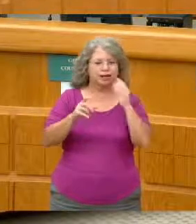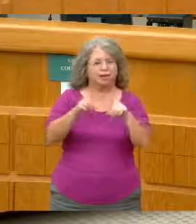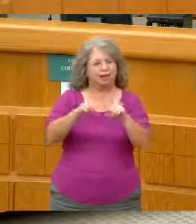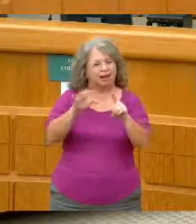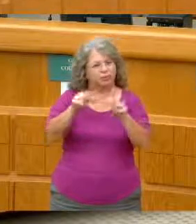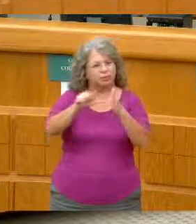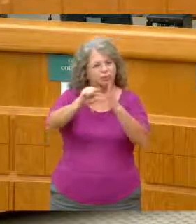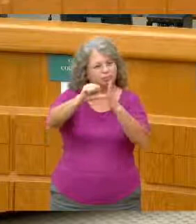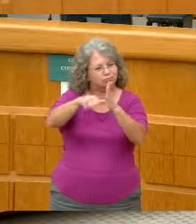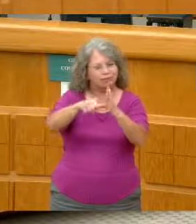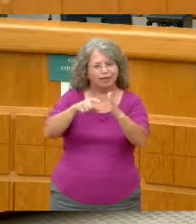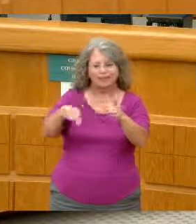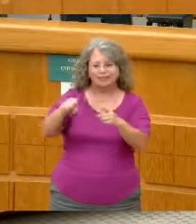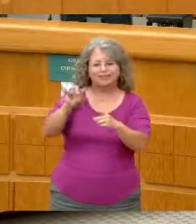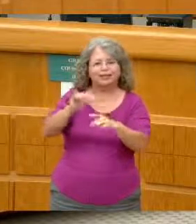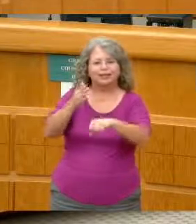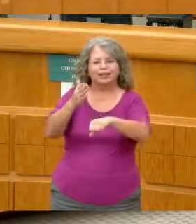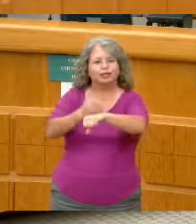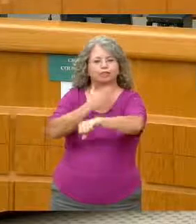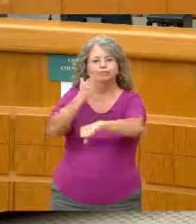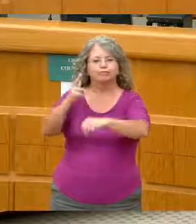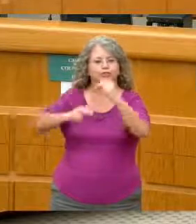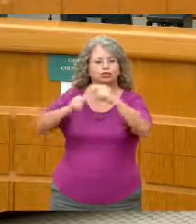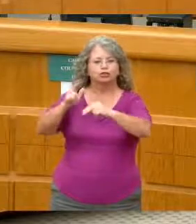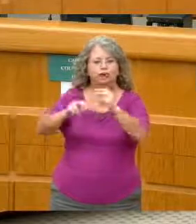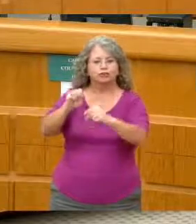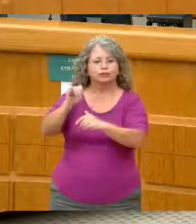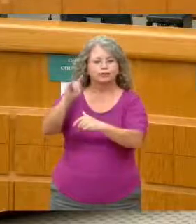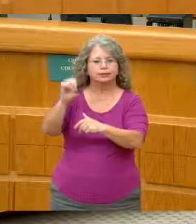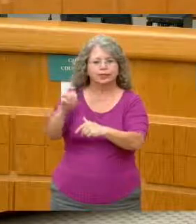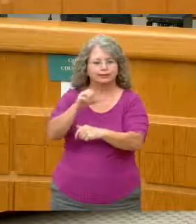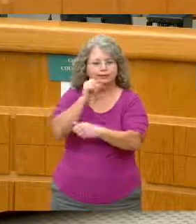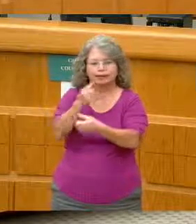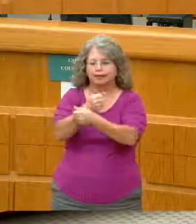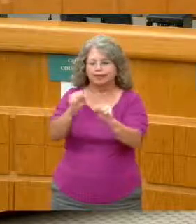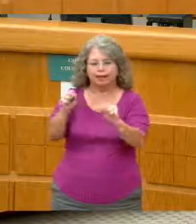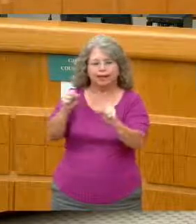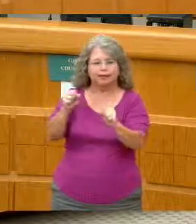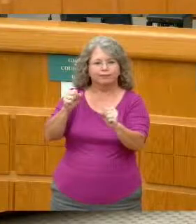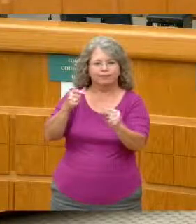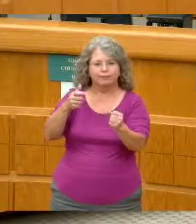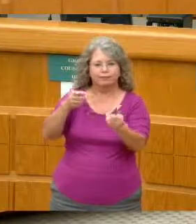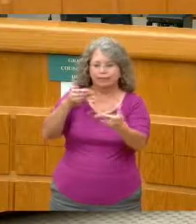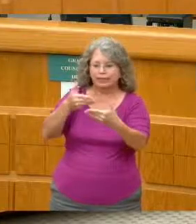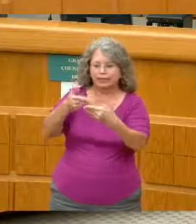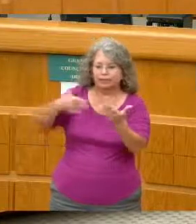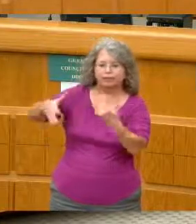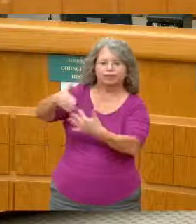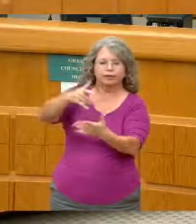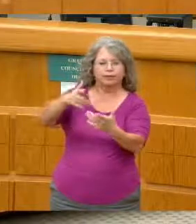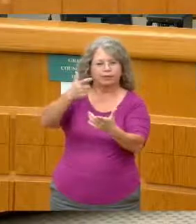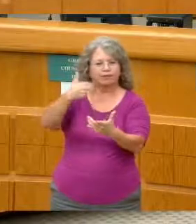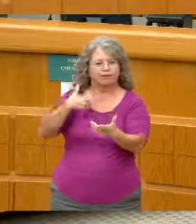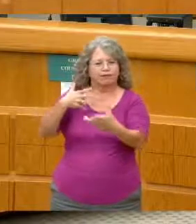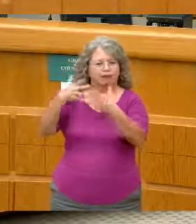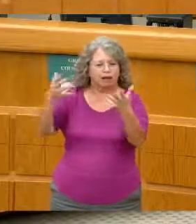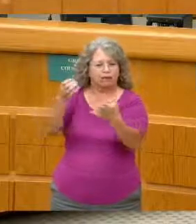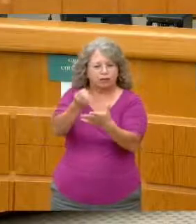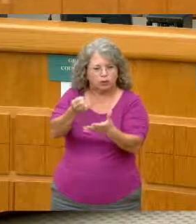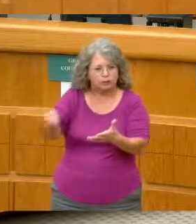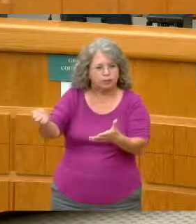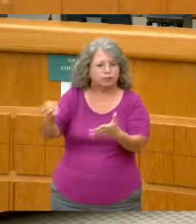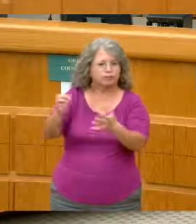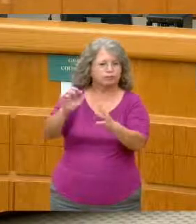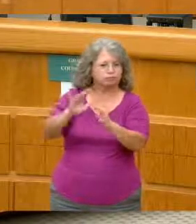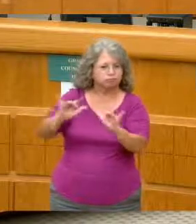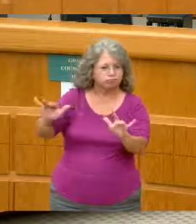to reiterate that these construction sites are not safe to have people wandering around, particularly when we have heavy equipment being